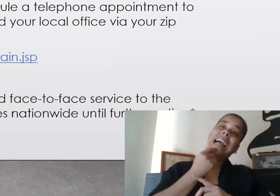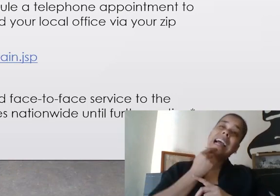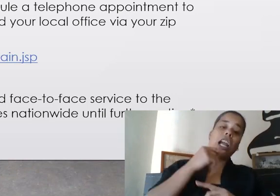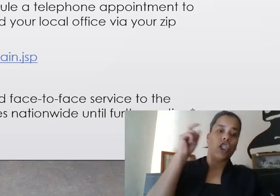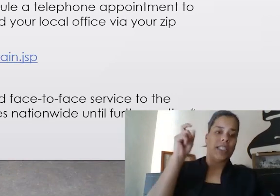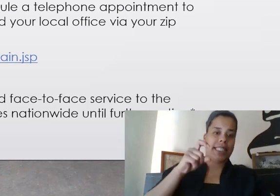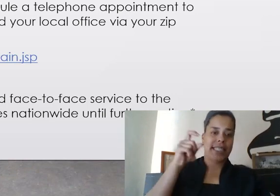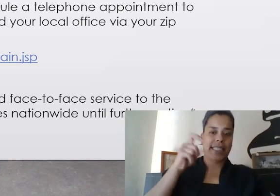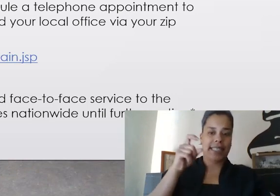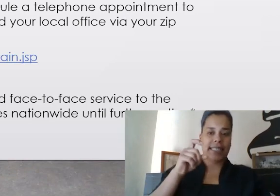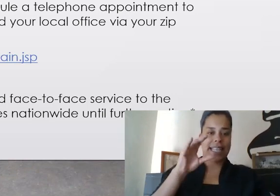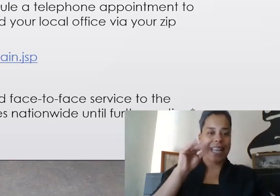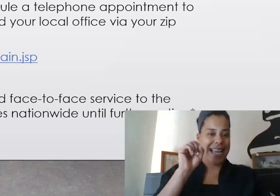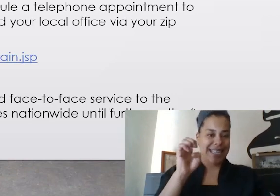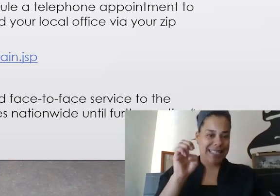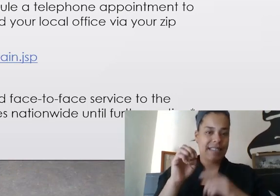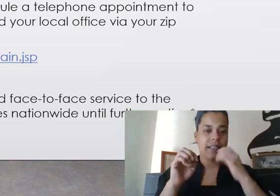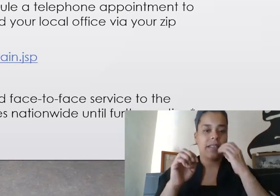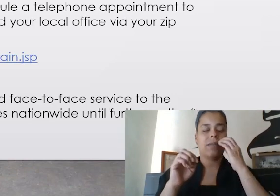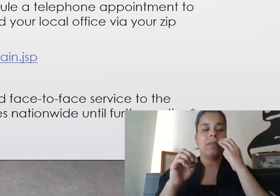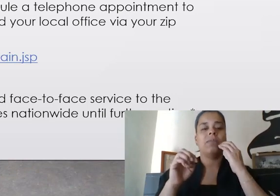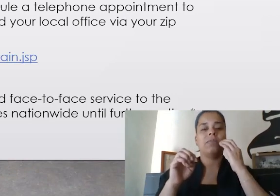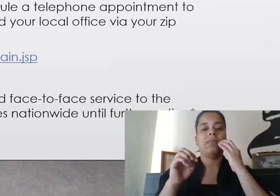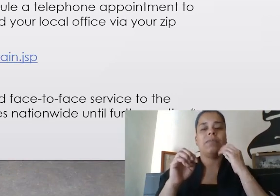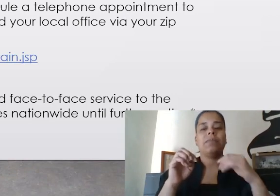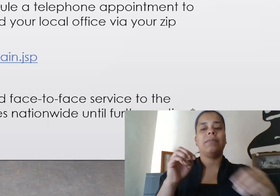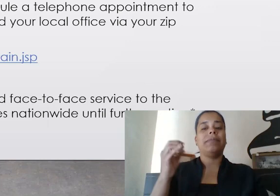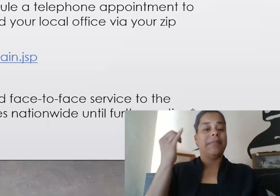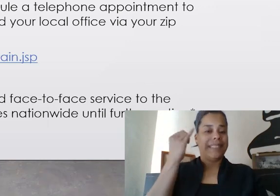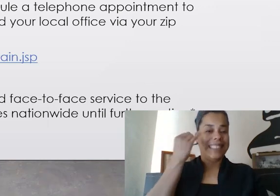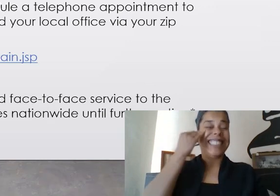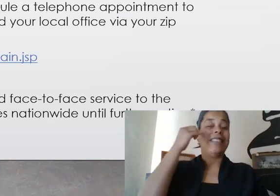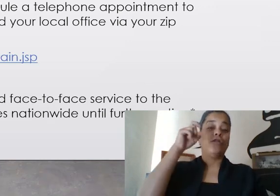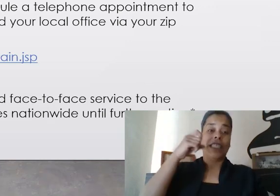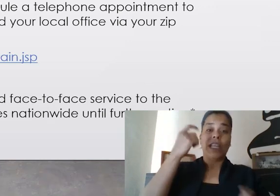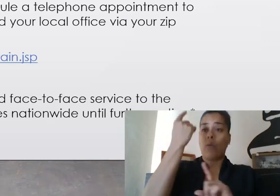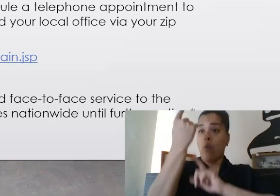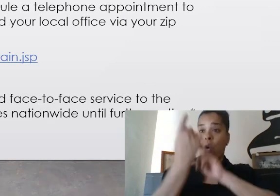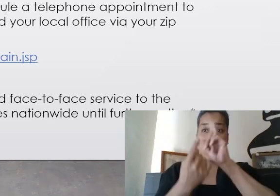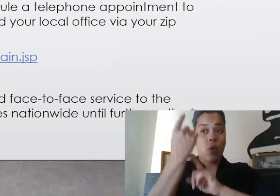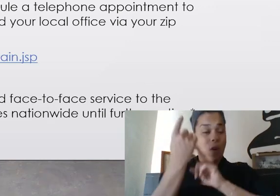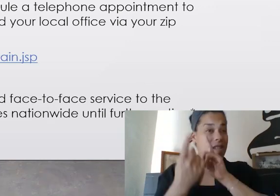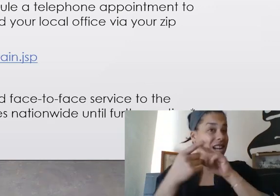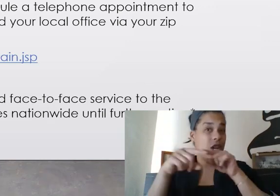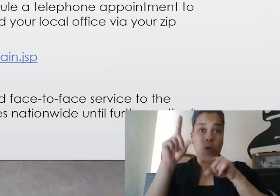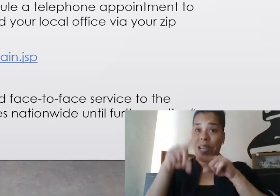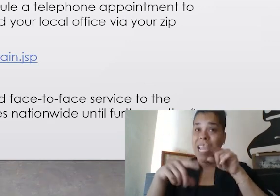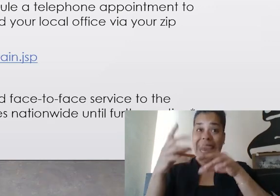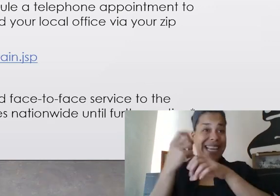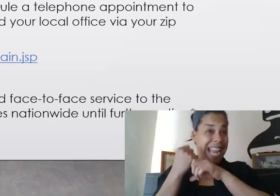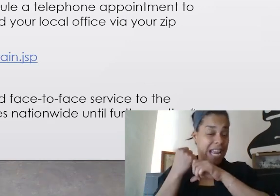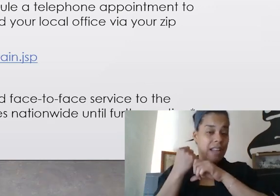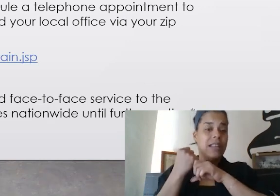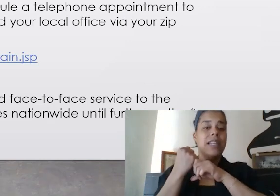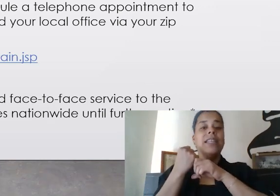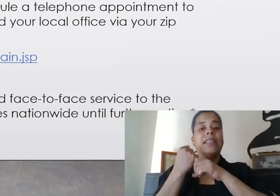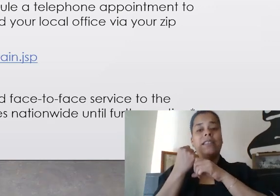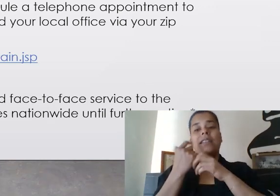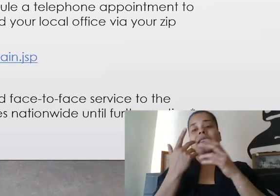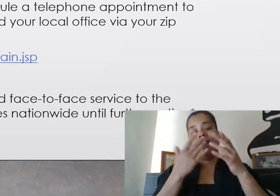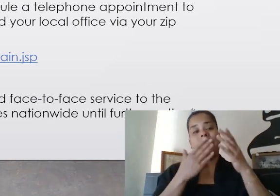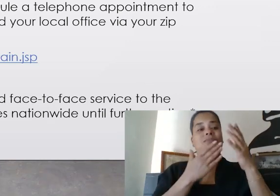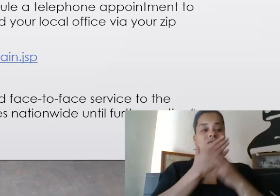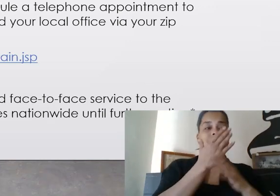if you need one-on-one assistance and you can't get it via online or